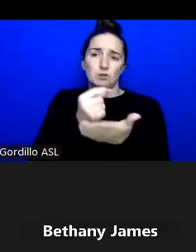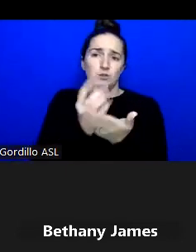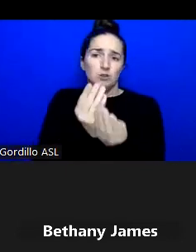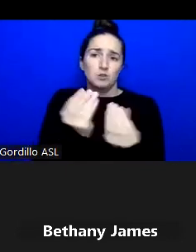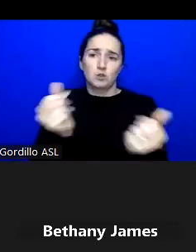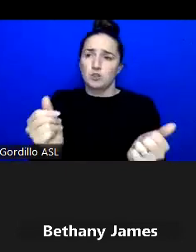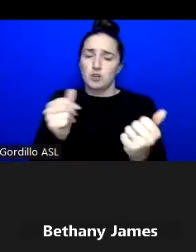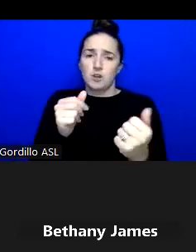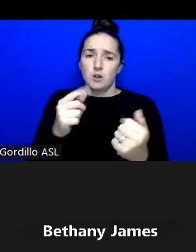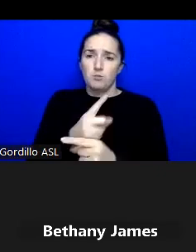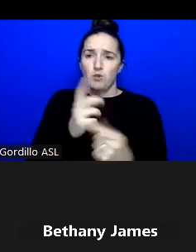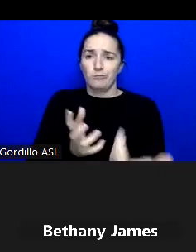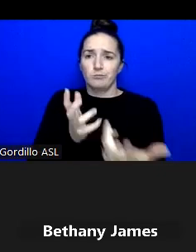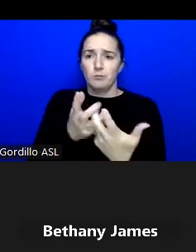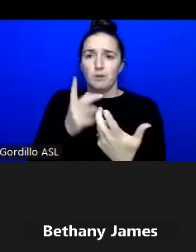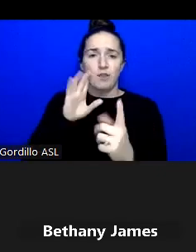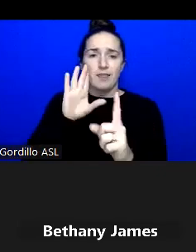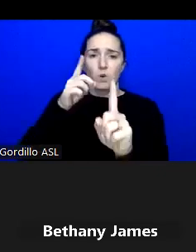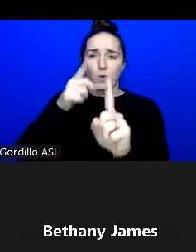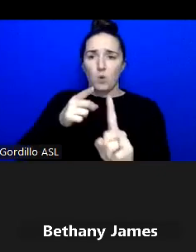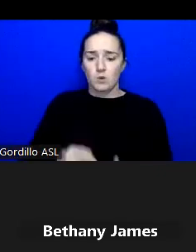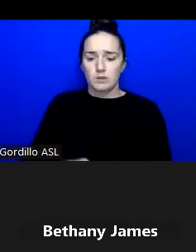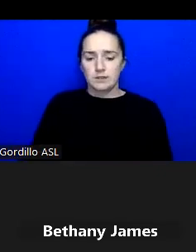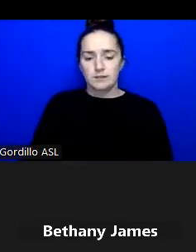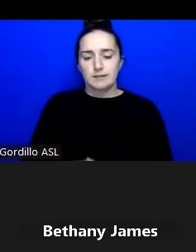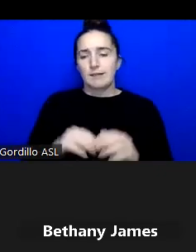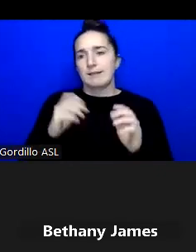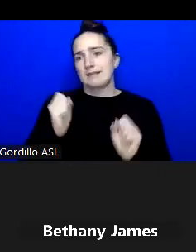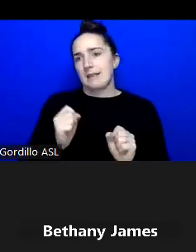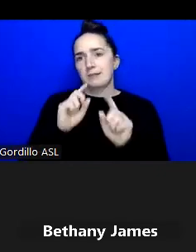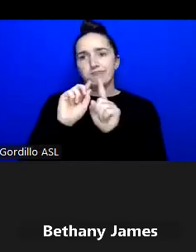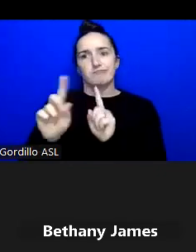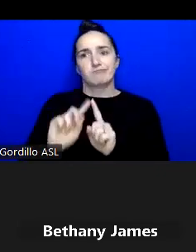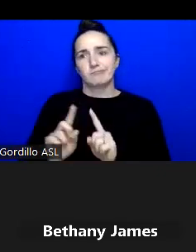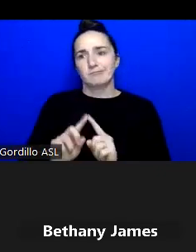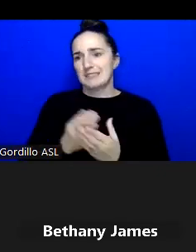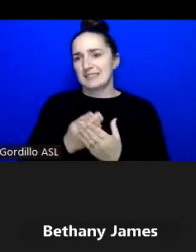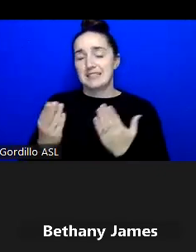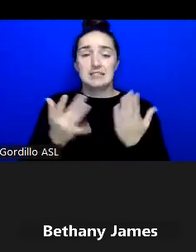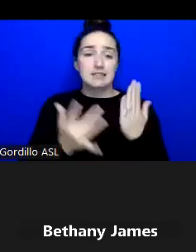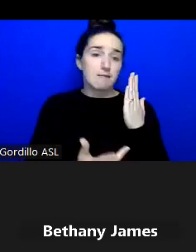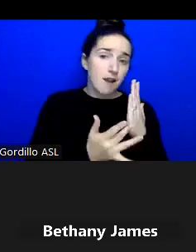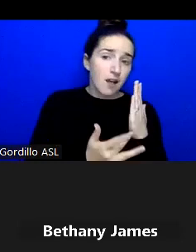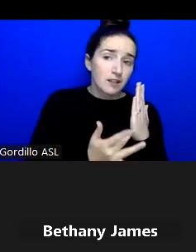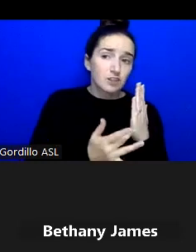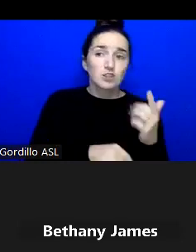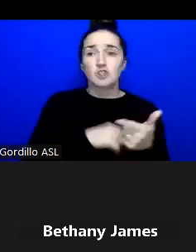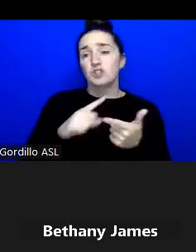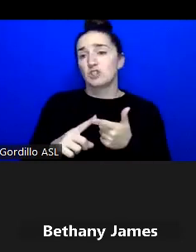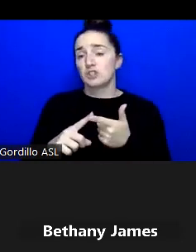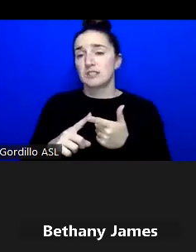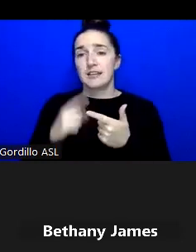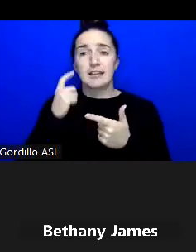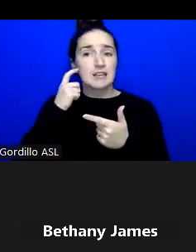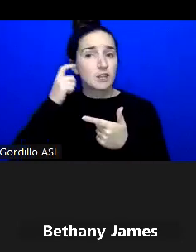are appropriate for what their goals are. So that can look like lots of different things. It might be technology. It may be something like a hearing